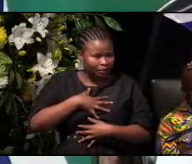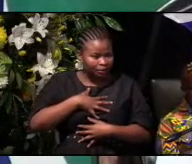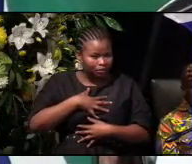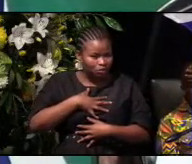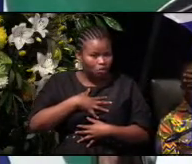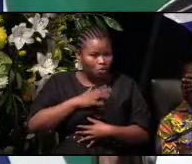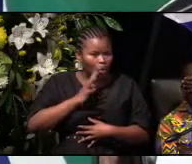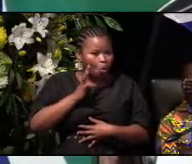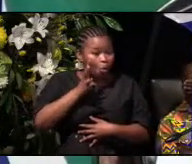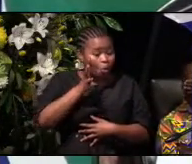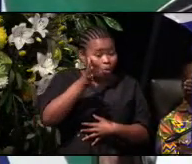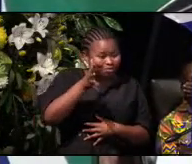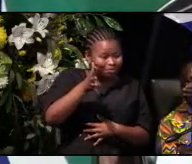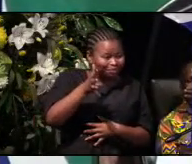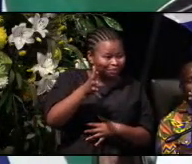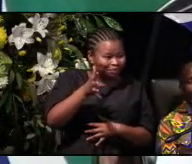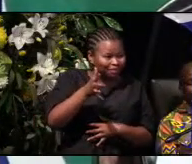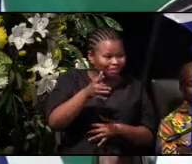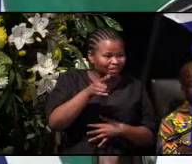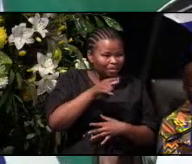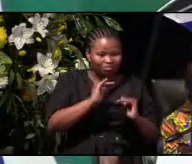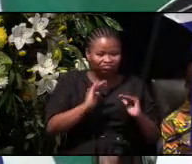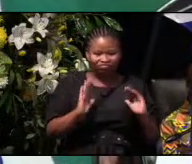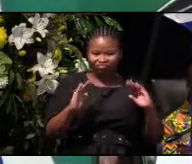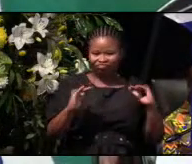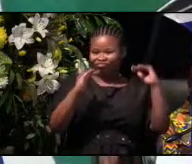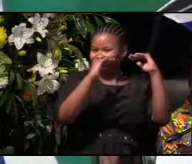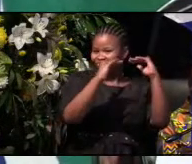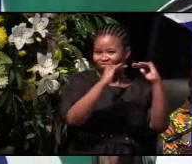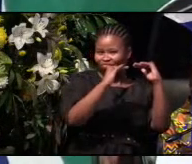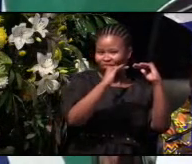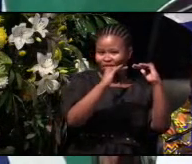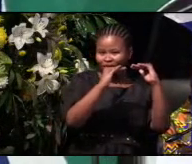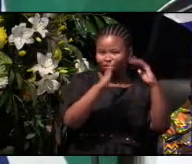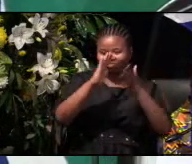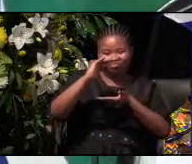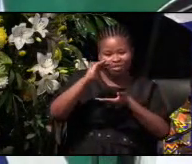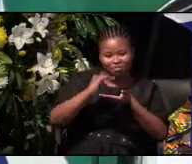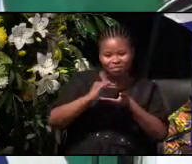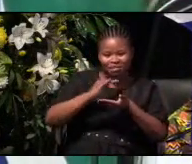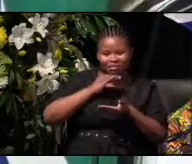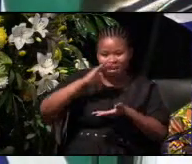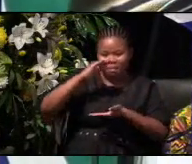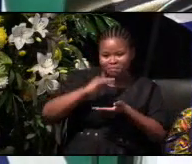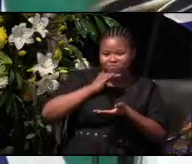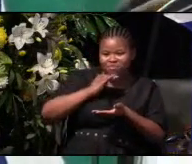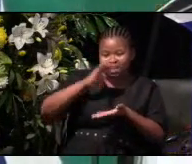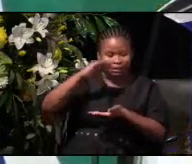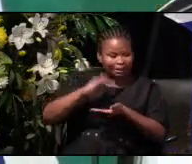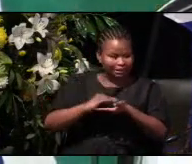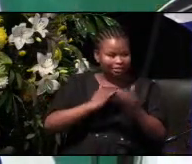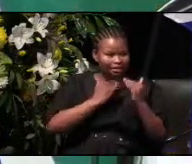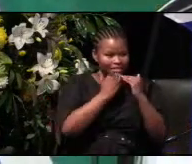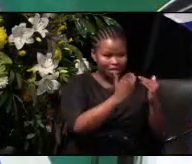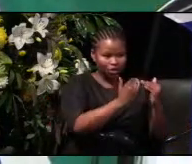would be Hollow non-sustainable and meaningless thank you